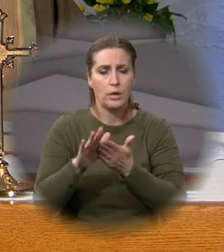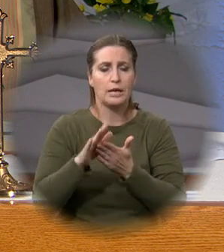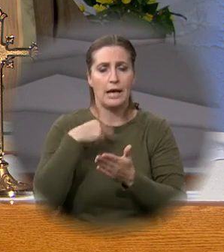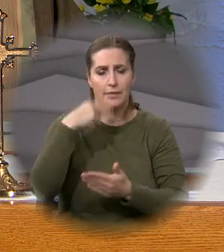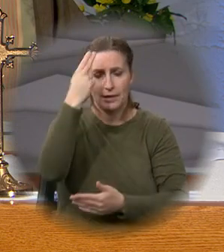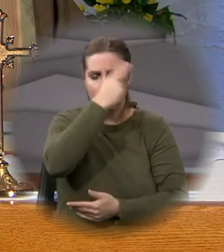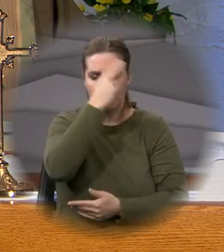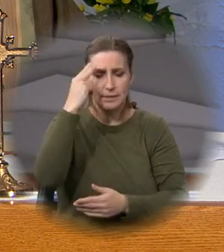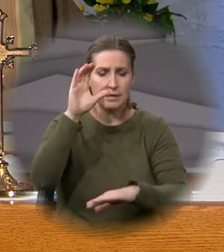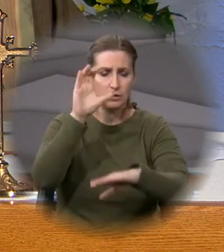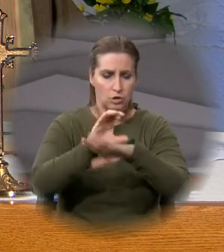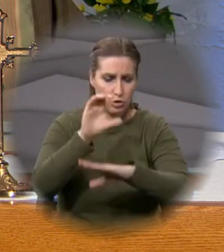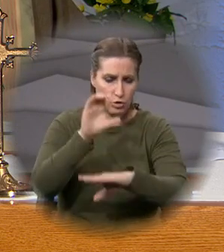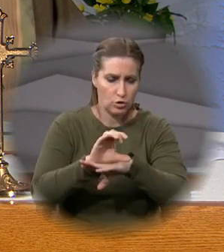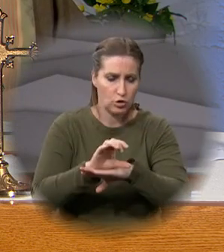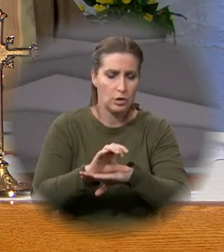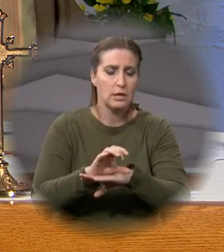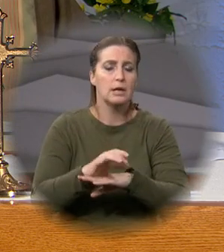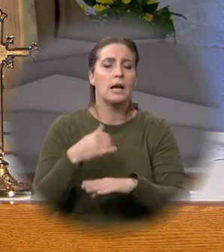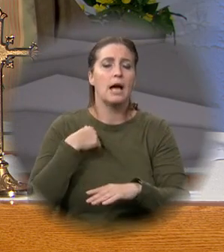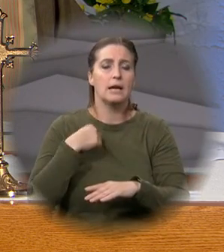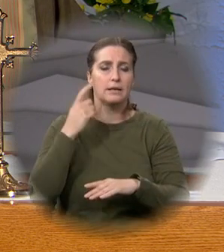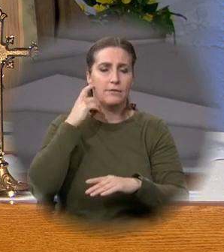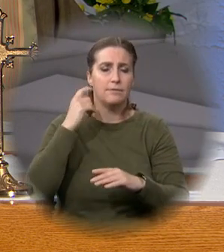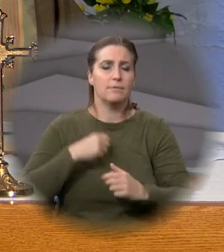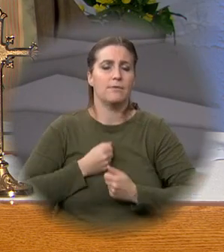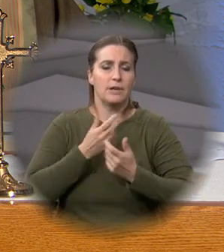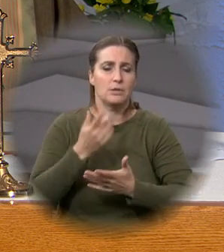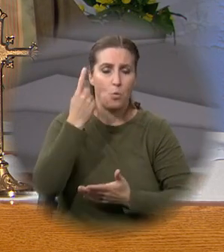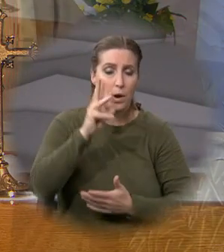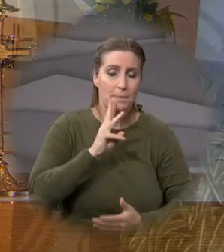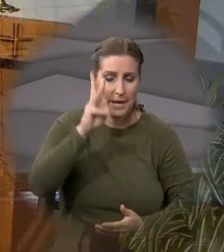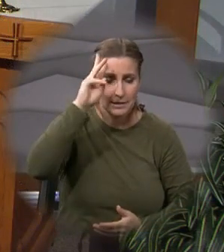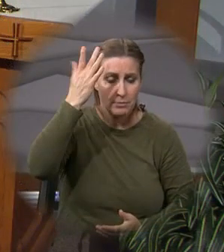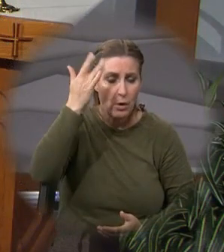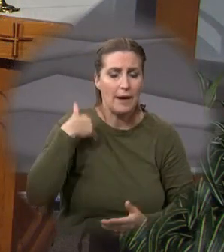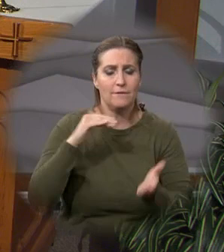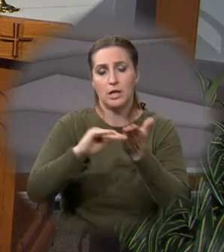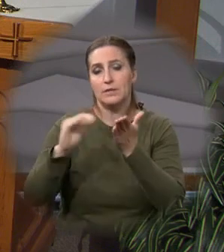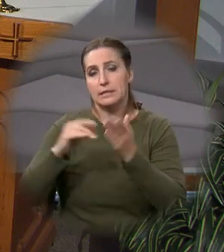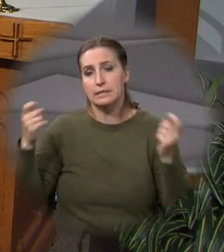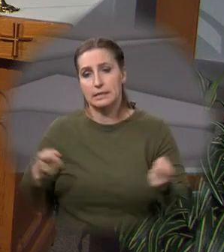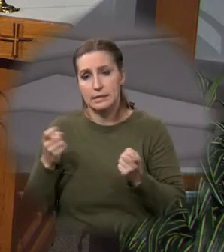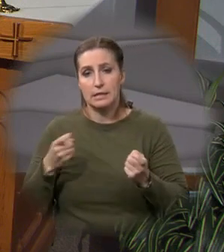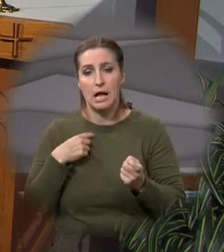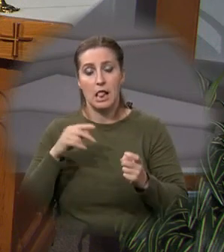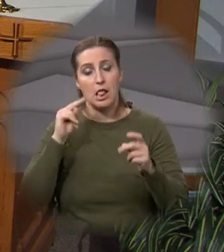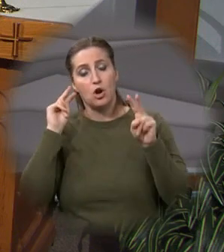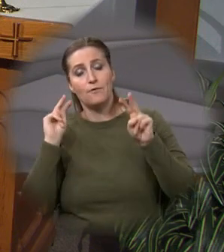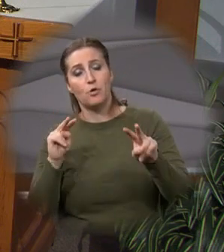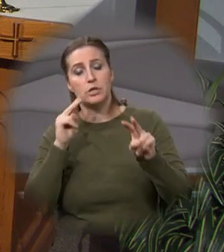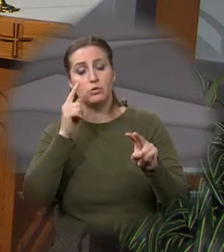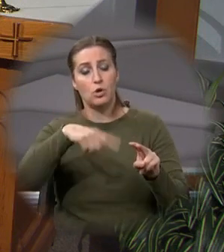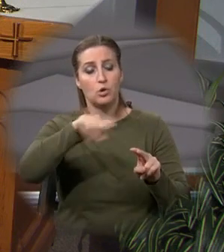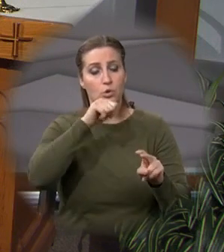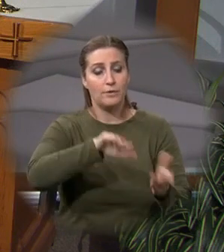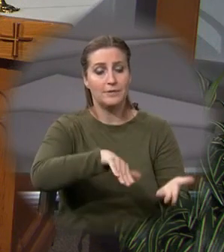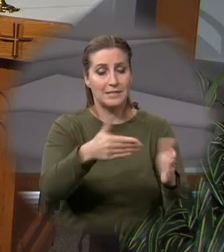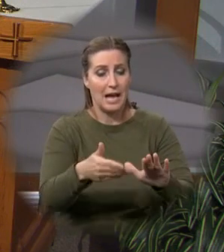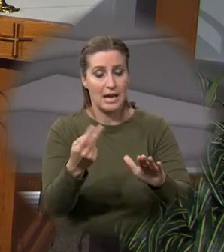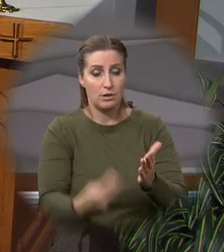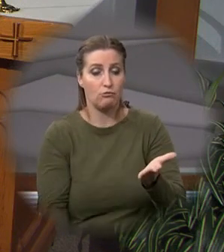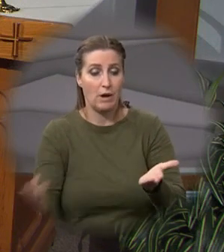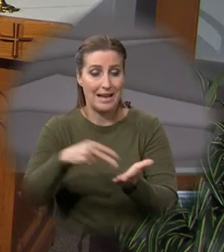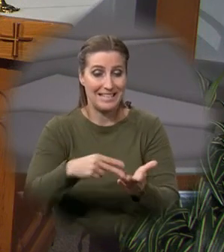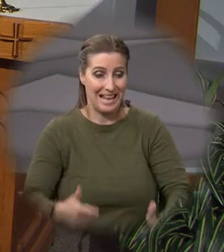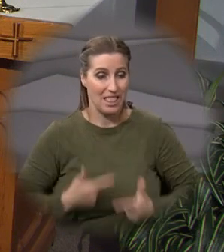one holy Catholic and Apostolic Church. I confess one baptism for the forgiveness of sins, and I look forward to the resurrection